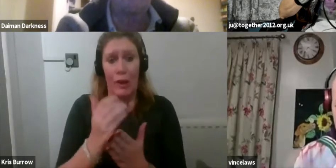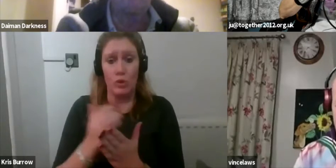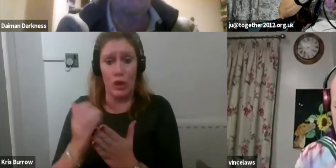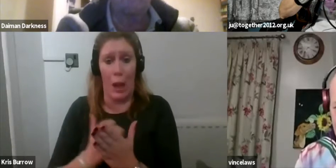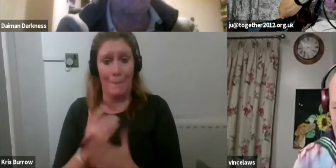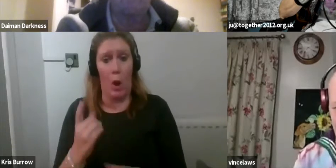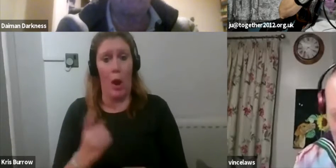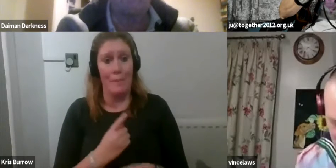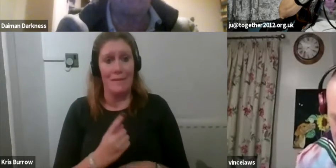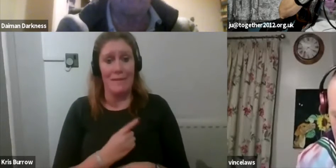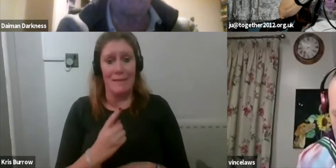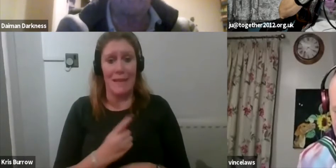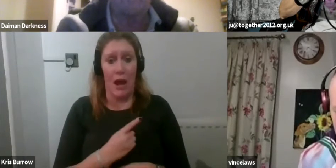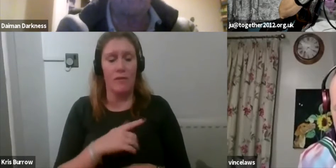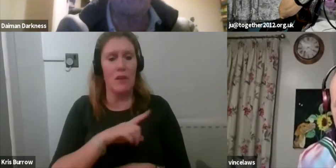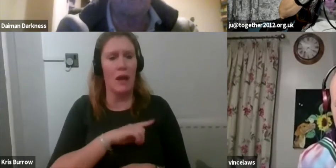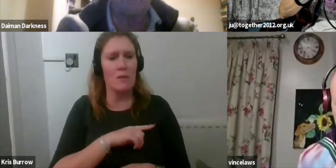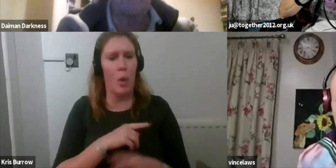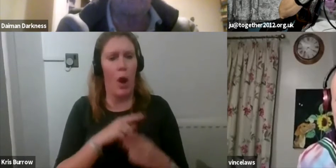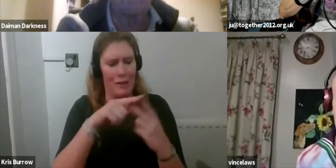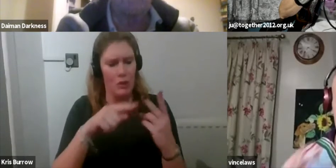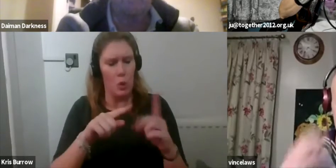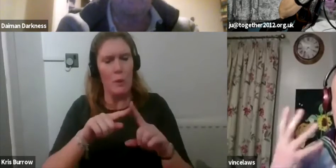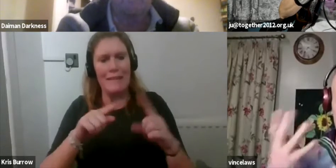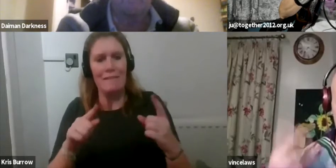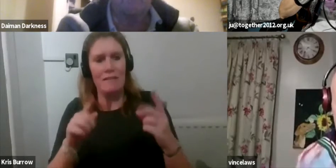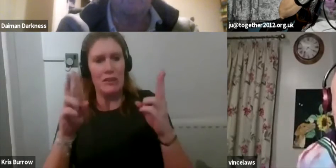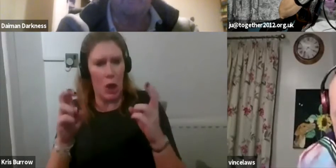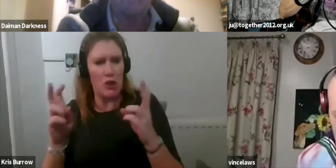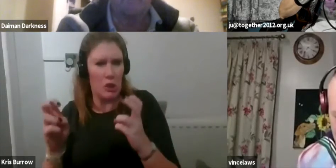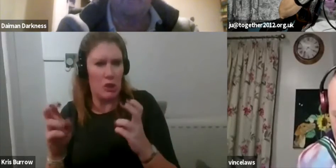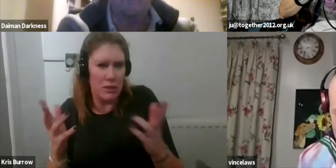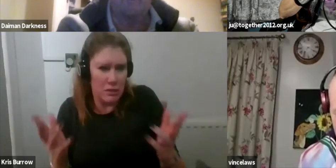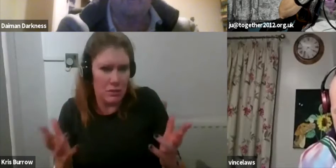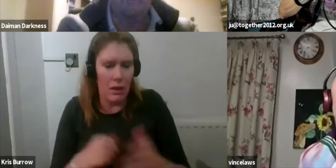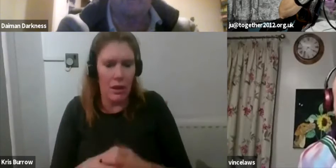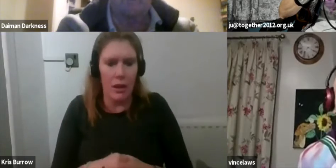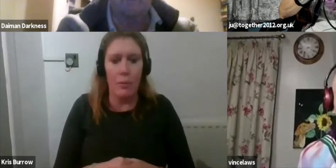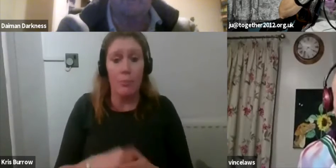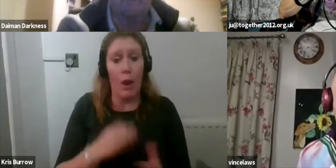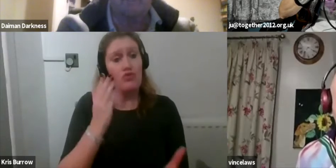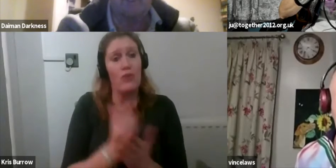why you might hear 2 different titles as we go through. Basically, the whole thing is voices